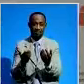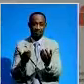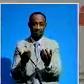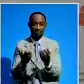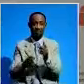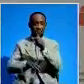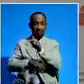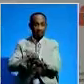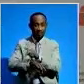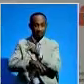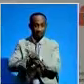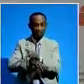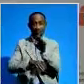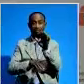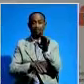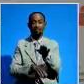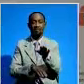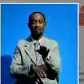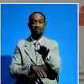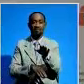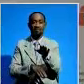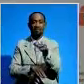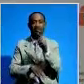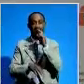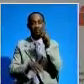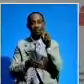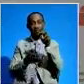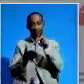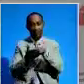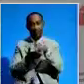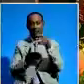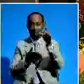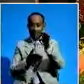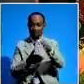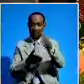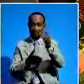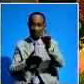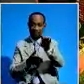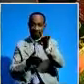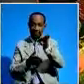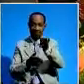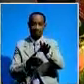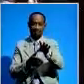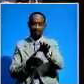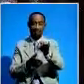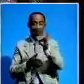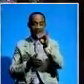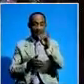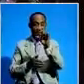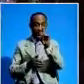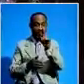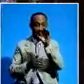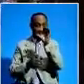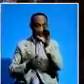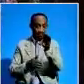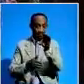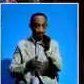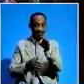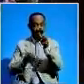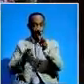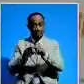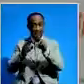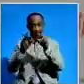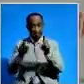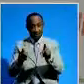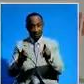Projects that embarked upon must stand on their own. And IDC Chairperson, Investment Committee, Father